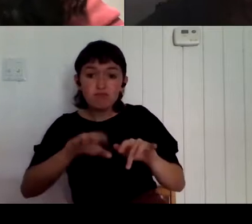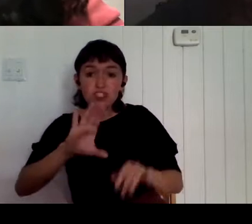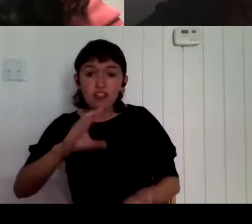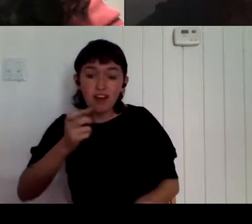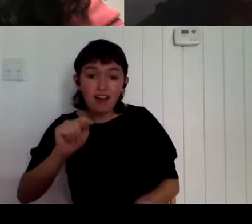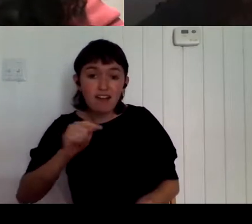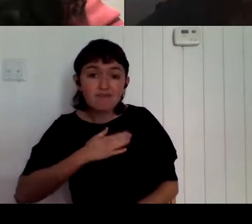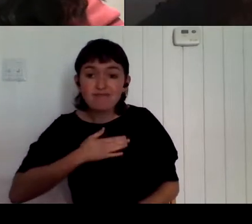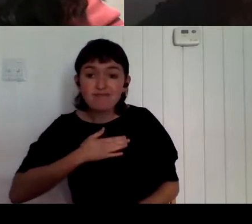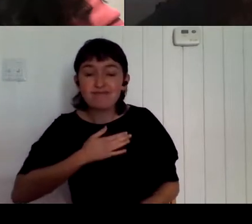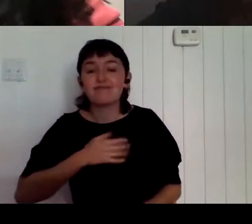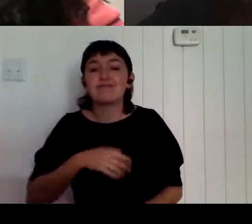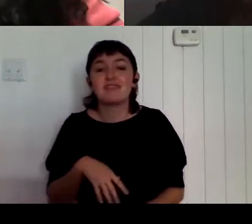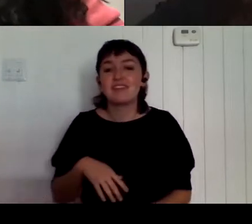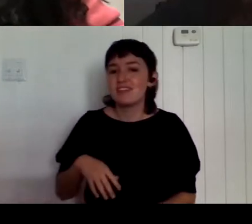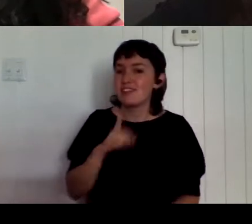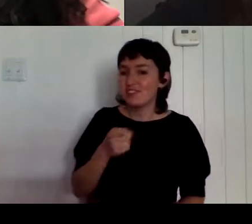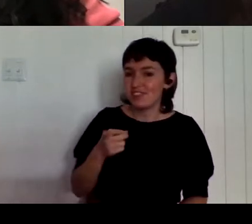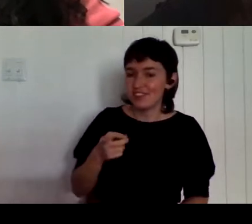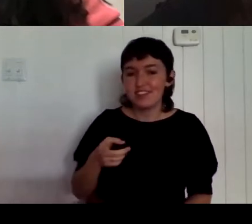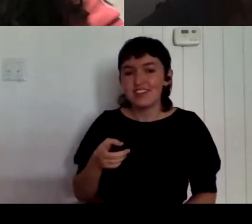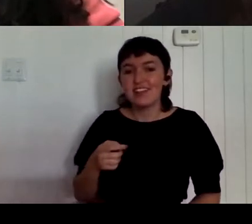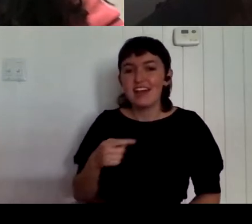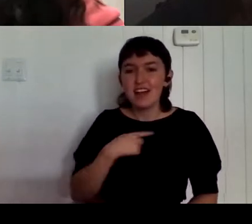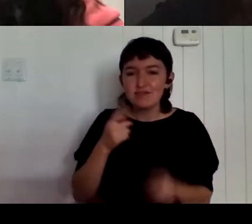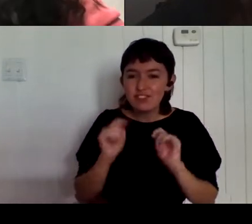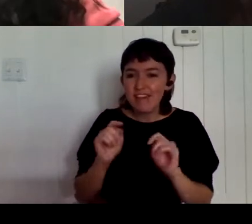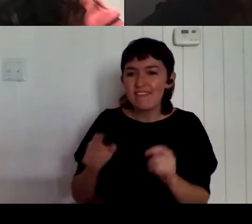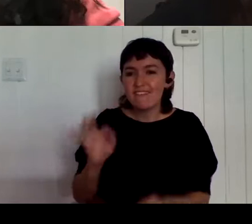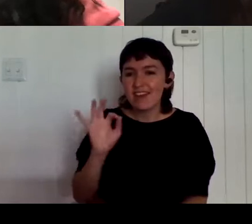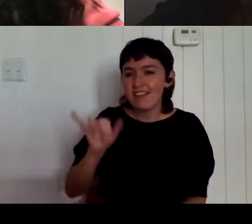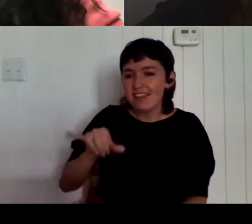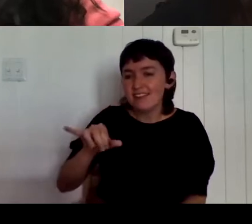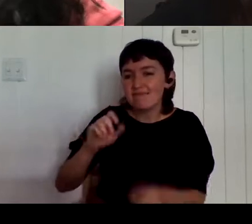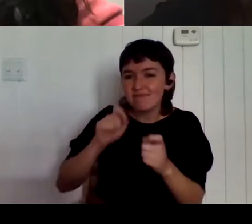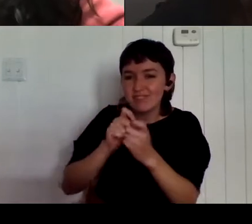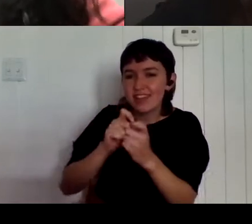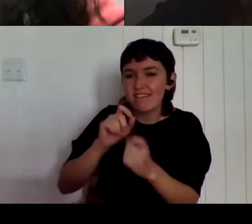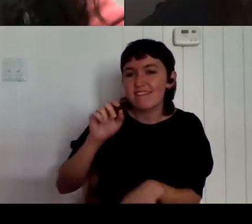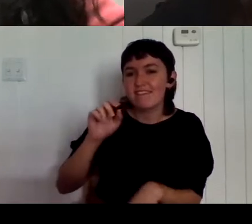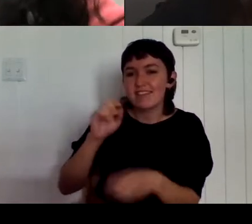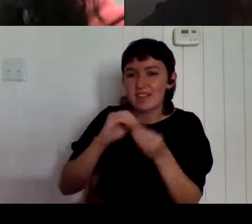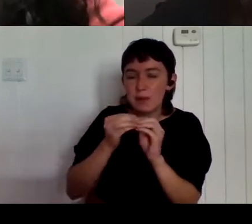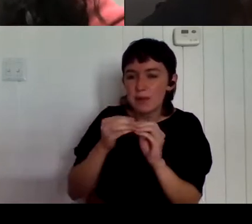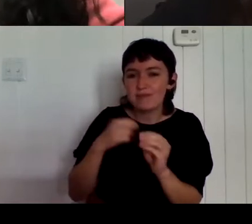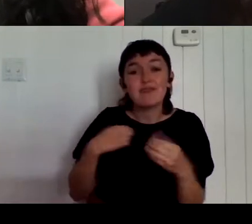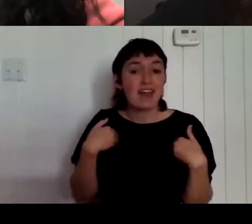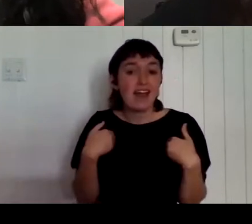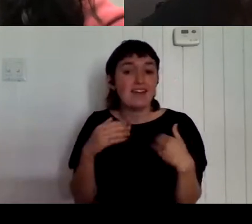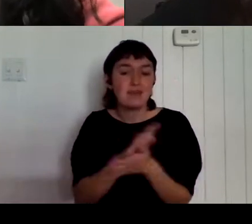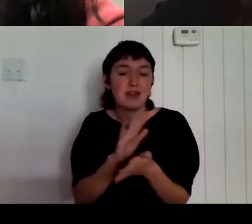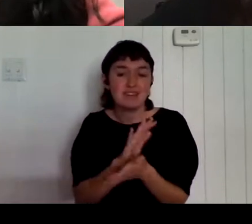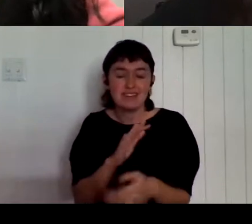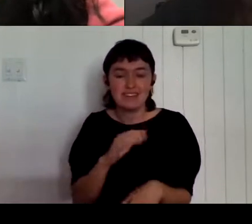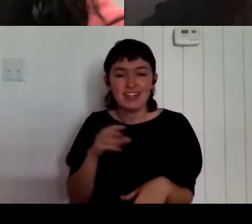actual paper. And then I'm just trying to, I was just trying to find you the specific figure. But yeah, I have, I have the paper. I was just trying to like find it at the same